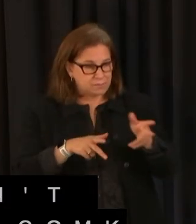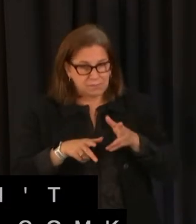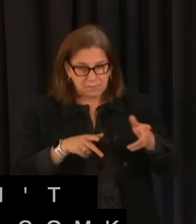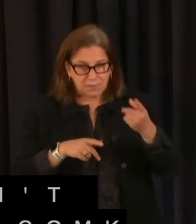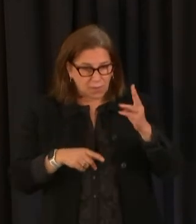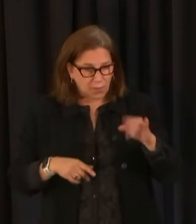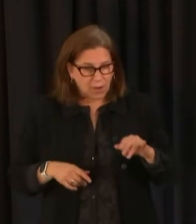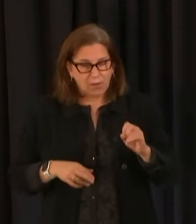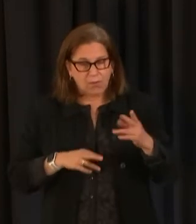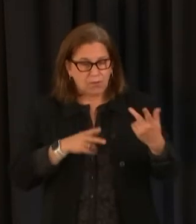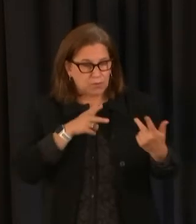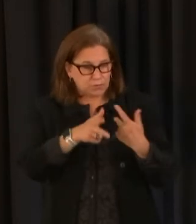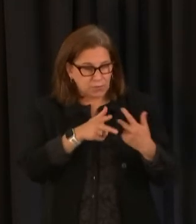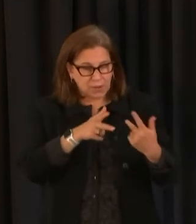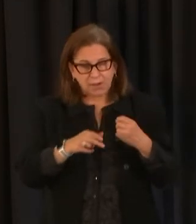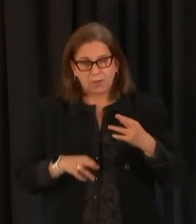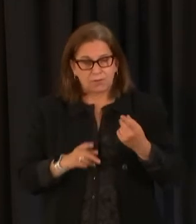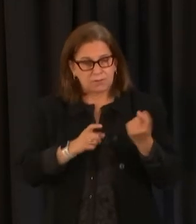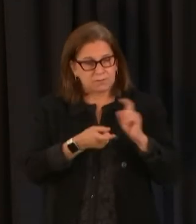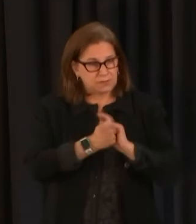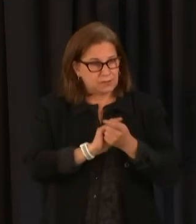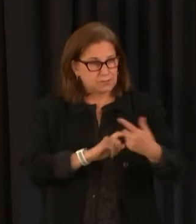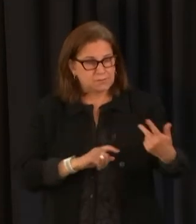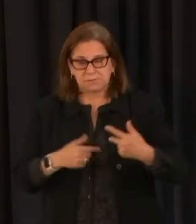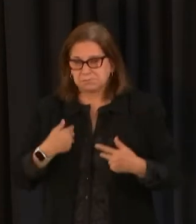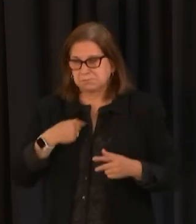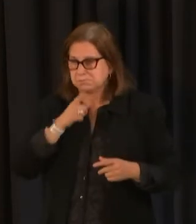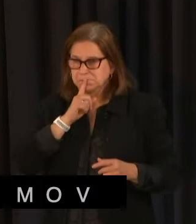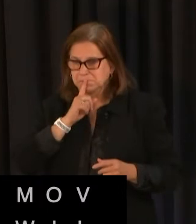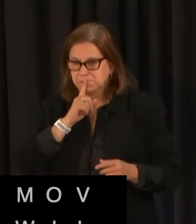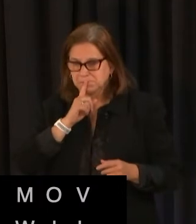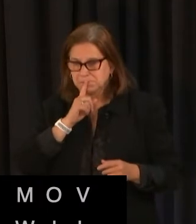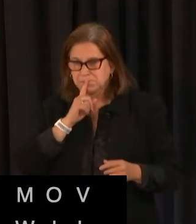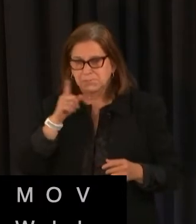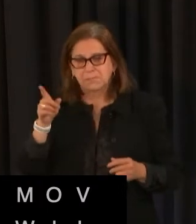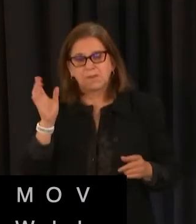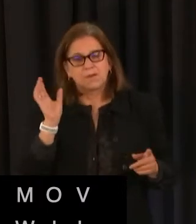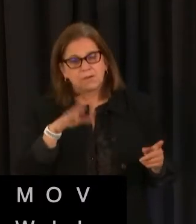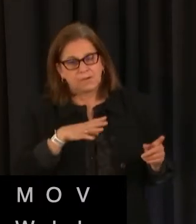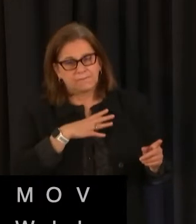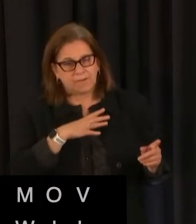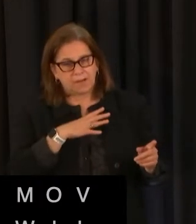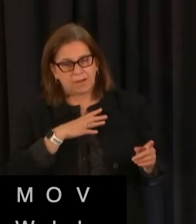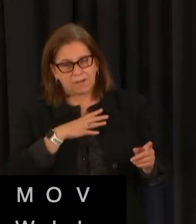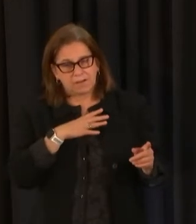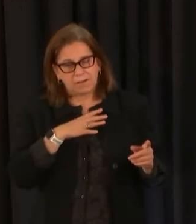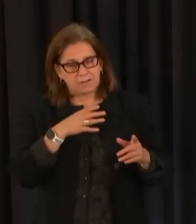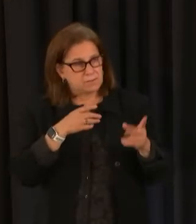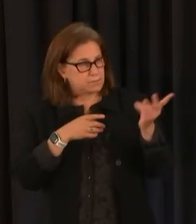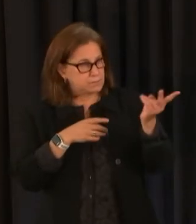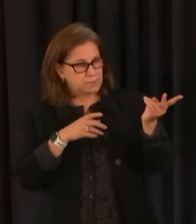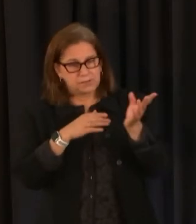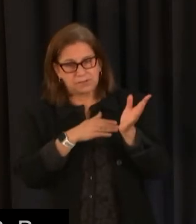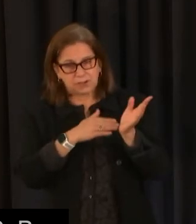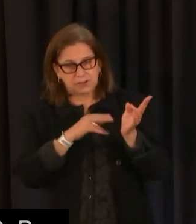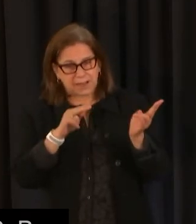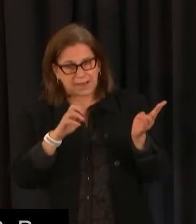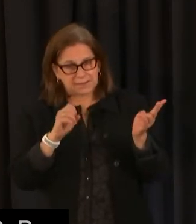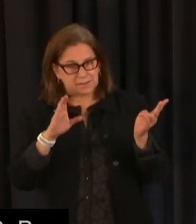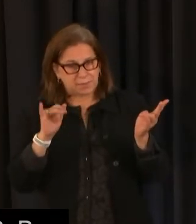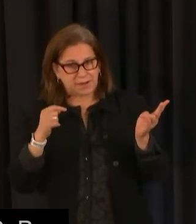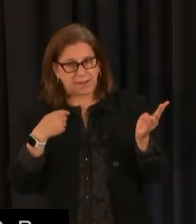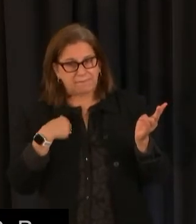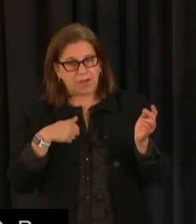then, we'll advise that. And then could you or Dr. Nesbitt or both comment, we have now had